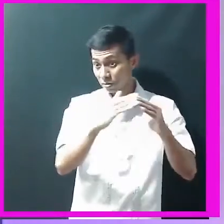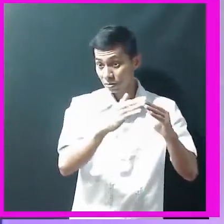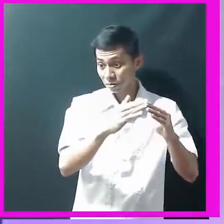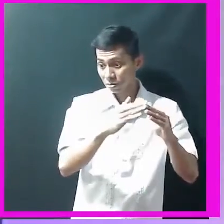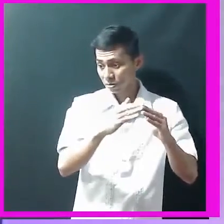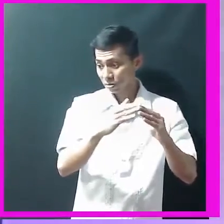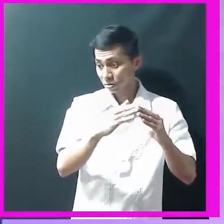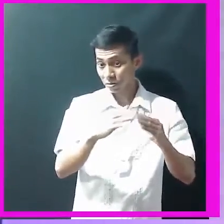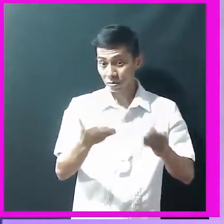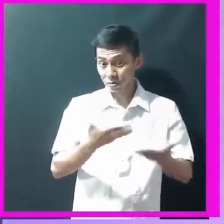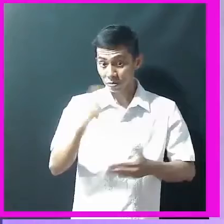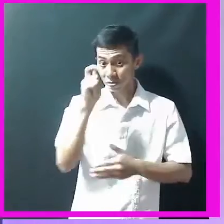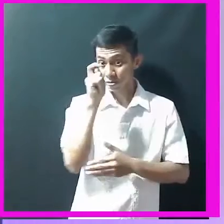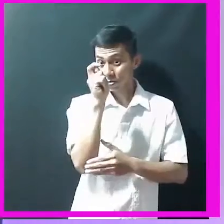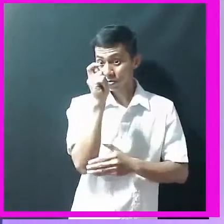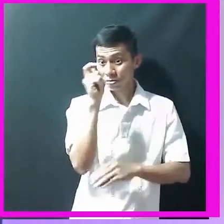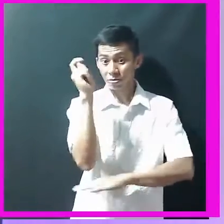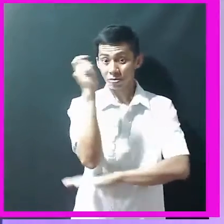particularly Talamban,